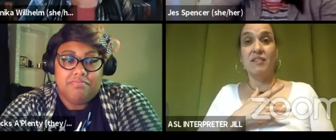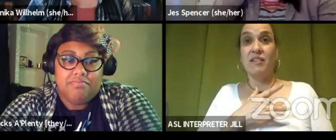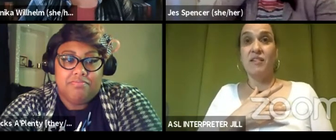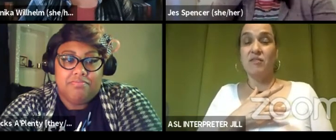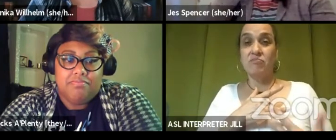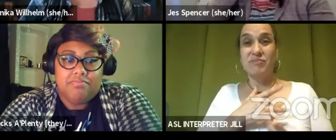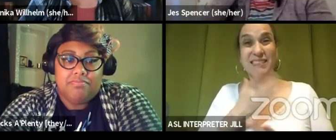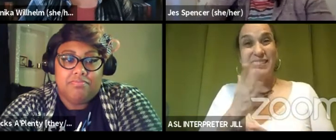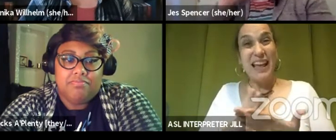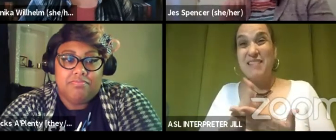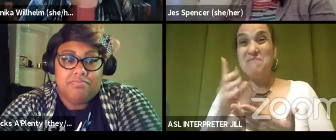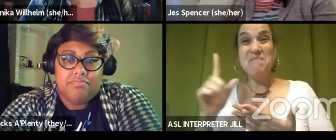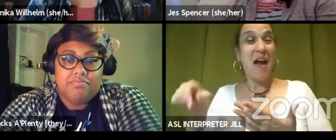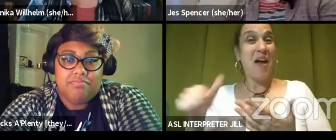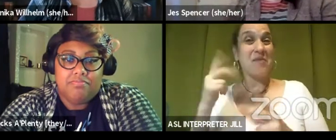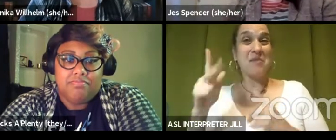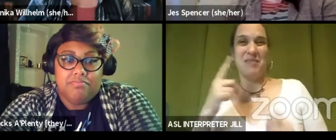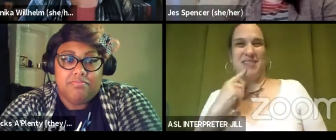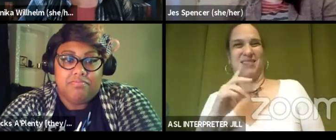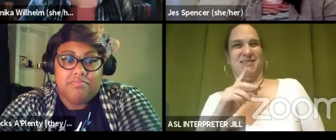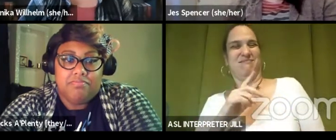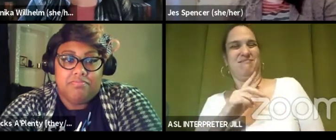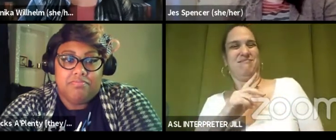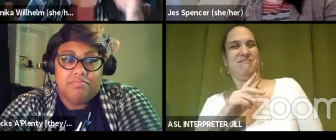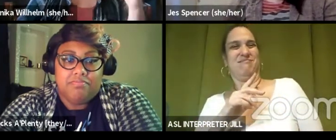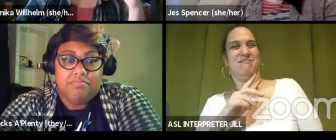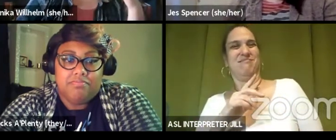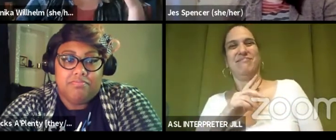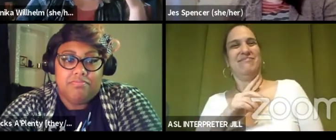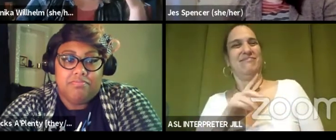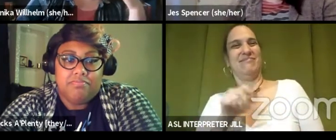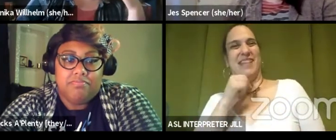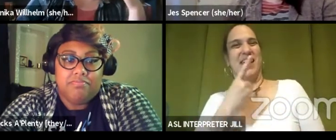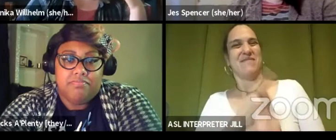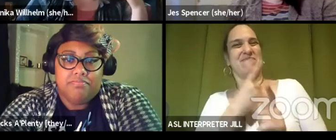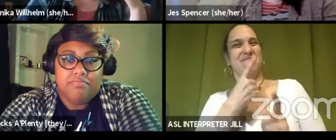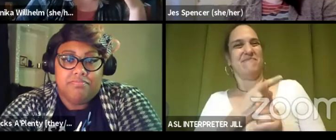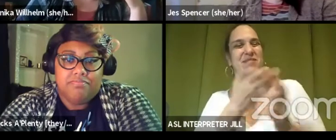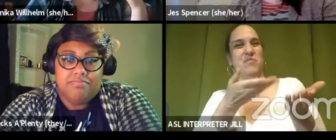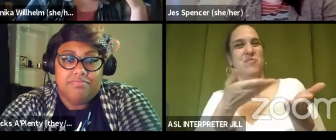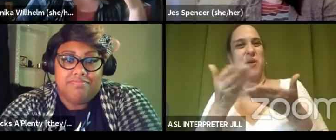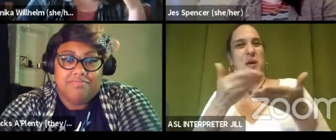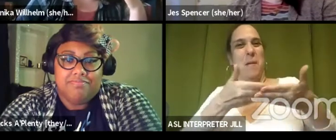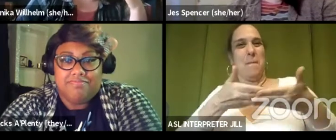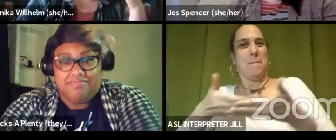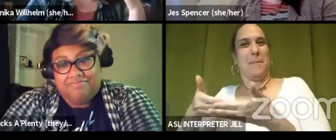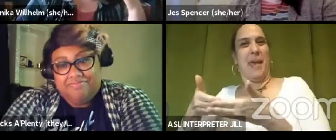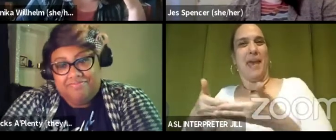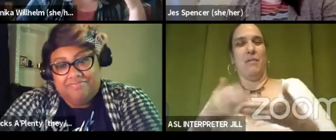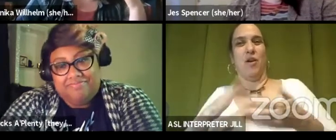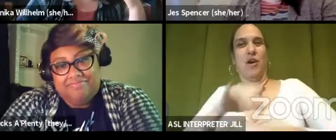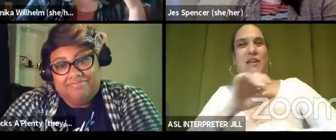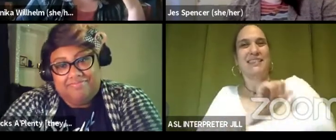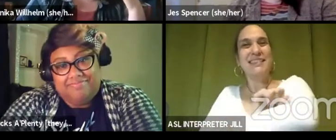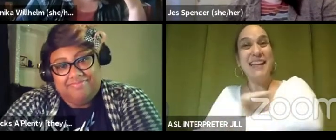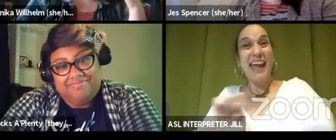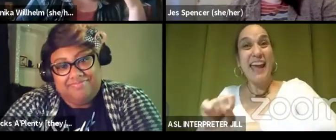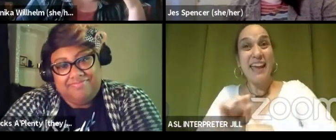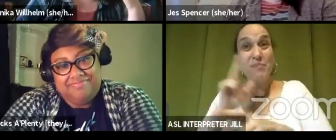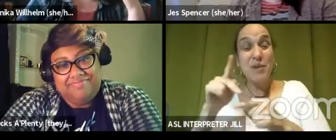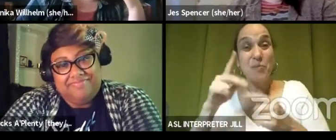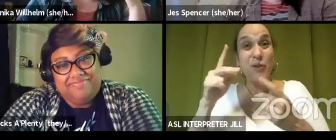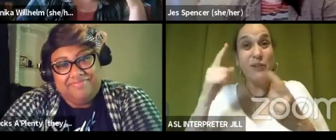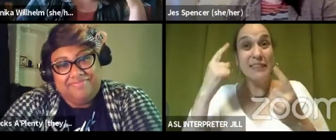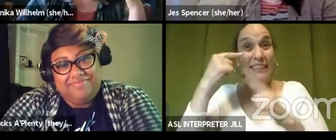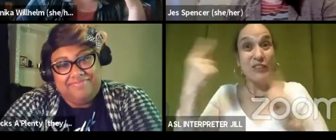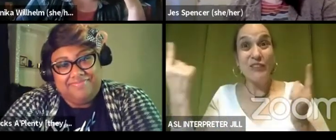how dare you bring a child onto the stage? Wow, the response was antagonistic. Yes, I'm